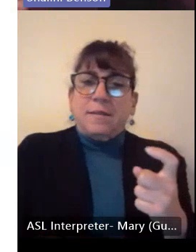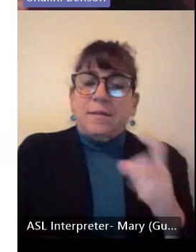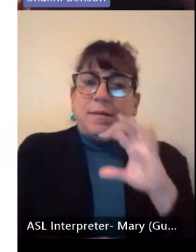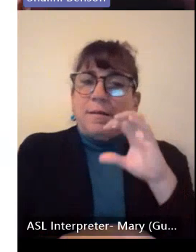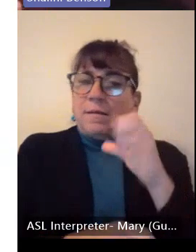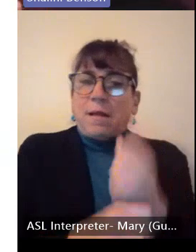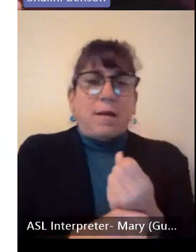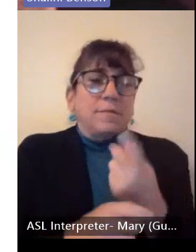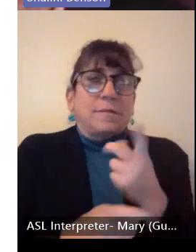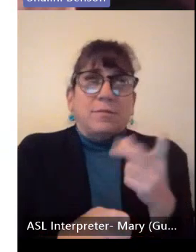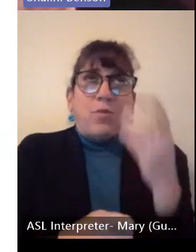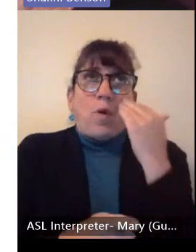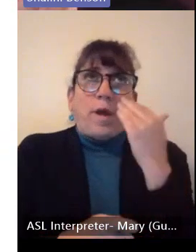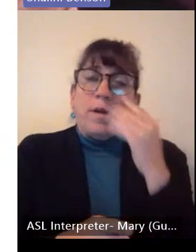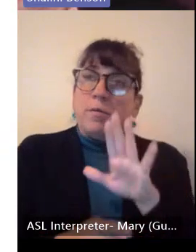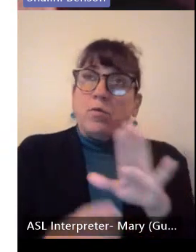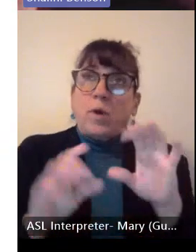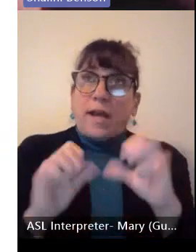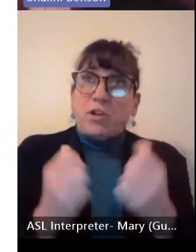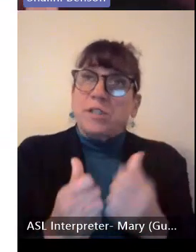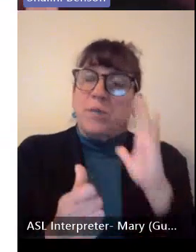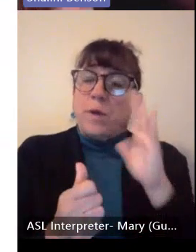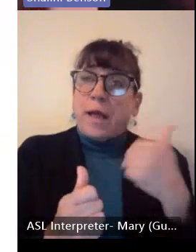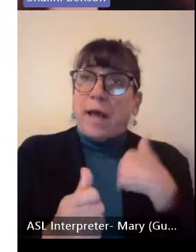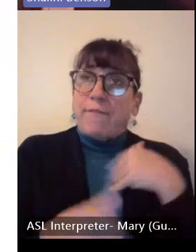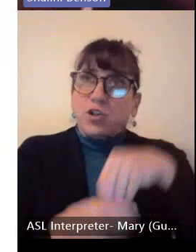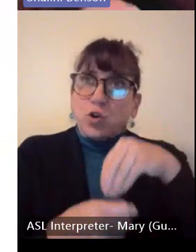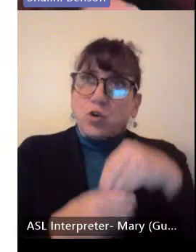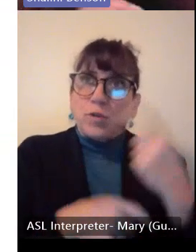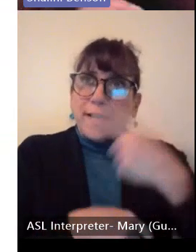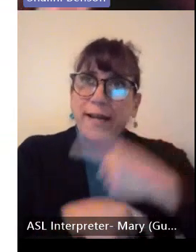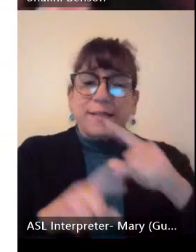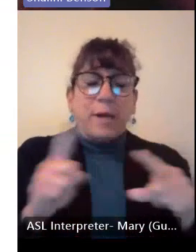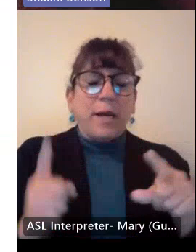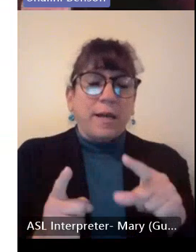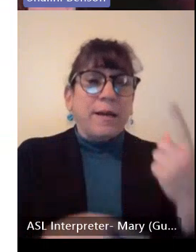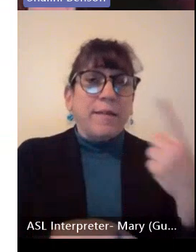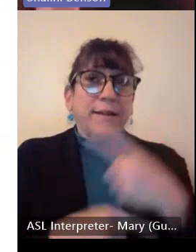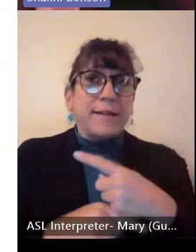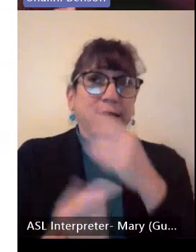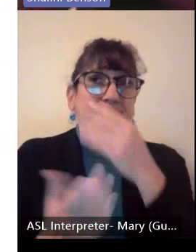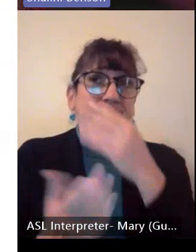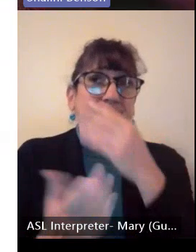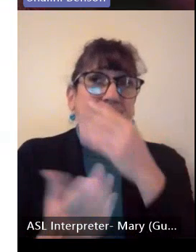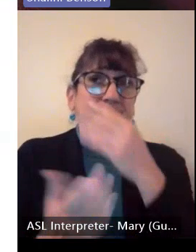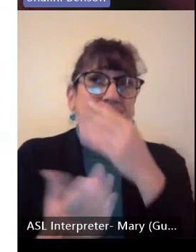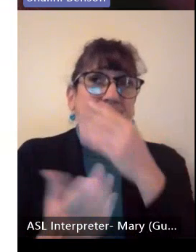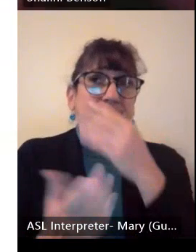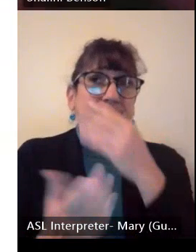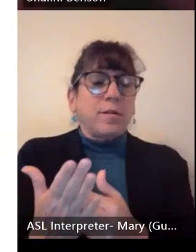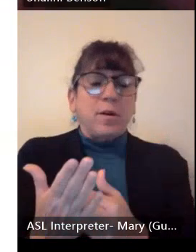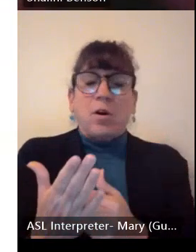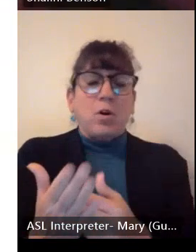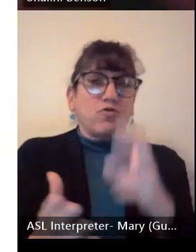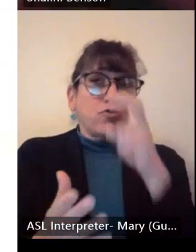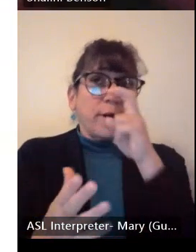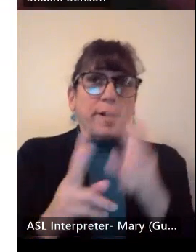your agency will have internal dates as well, but the dates in section 25, hard and fast, super important.